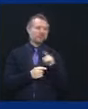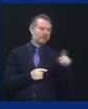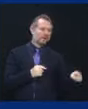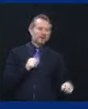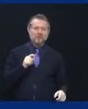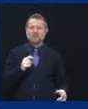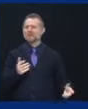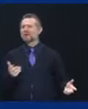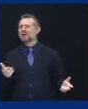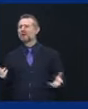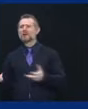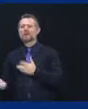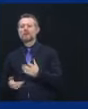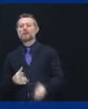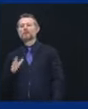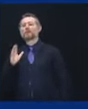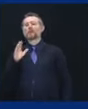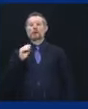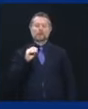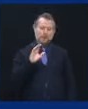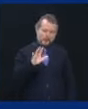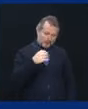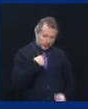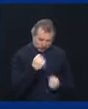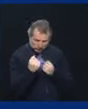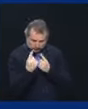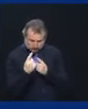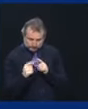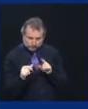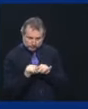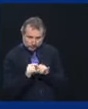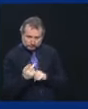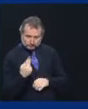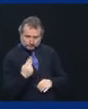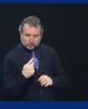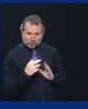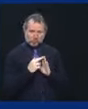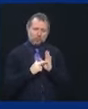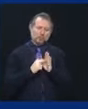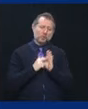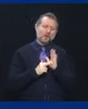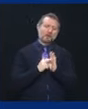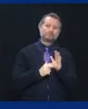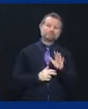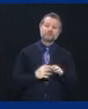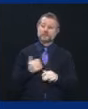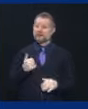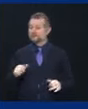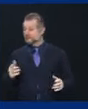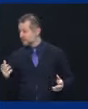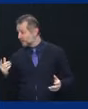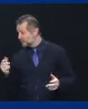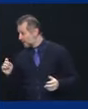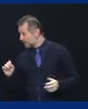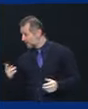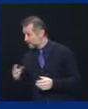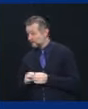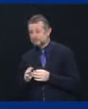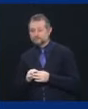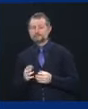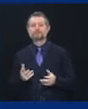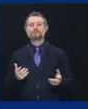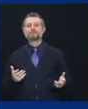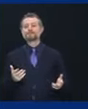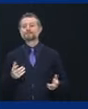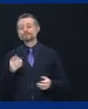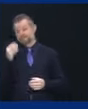understand the rules. I'll ask Gareth if he has any additional information.